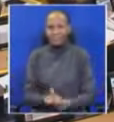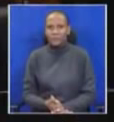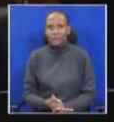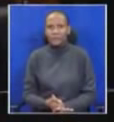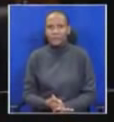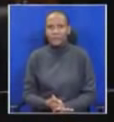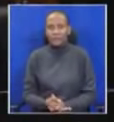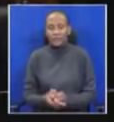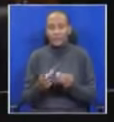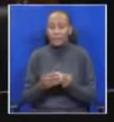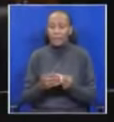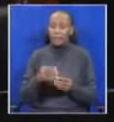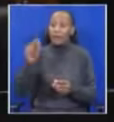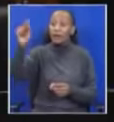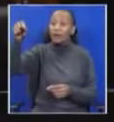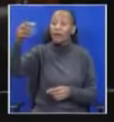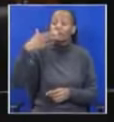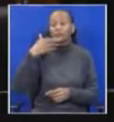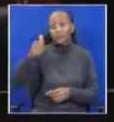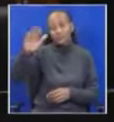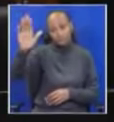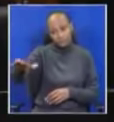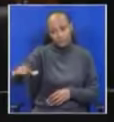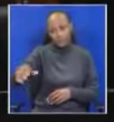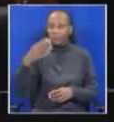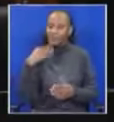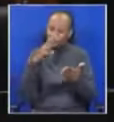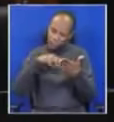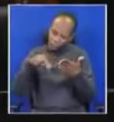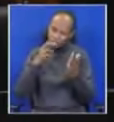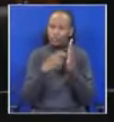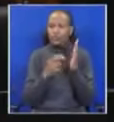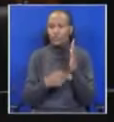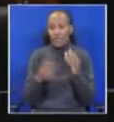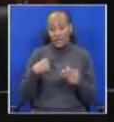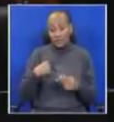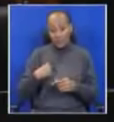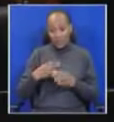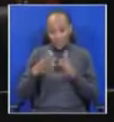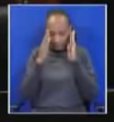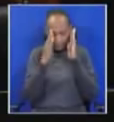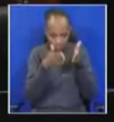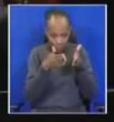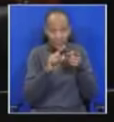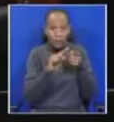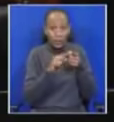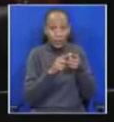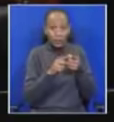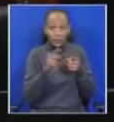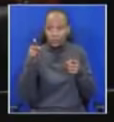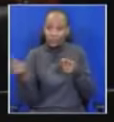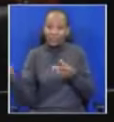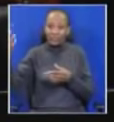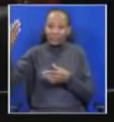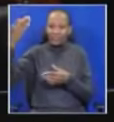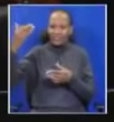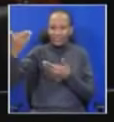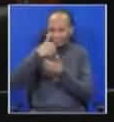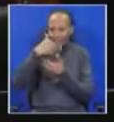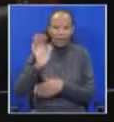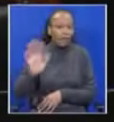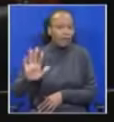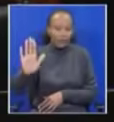Honourable Chauke, if you read the rules, you will see that when I deal with a certain point of order, you cannot raise immediately